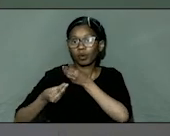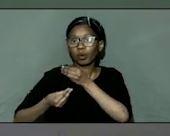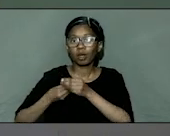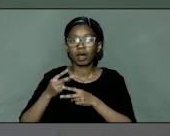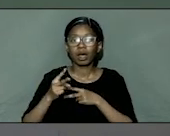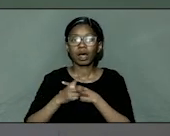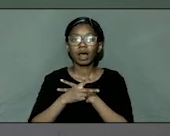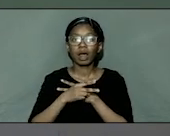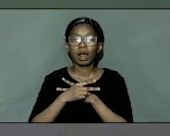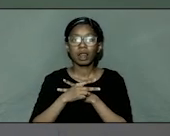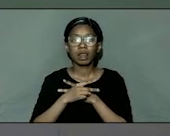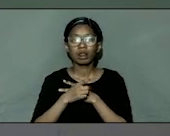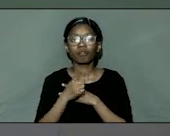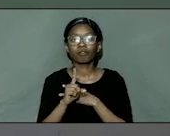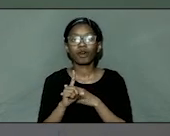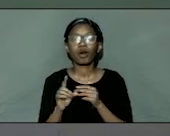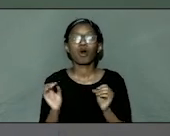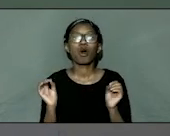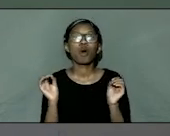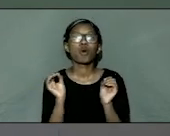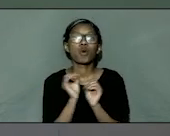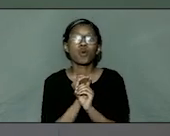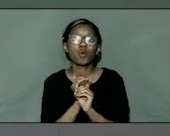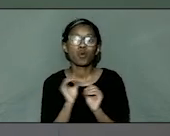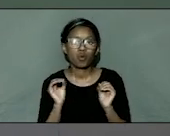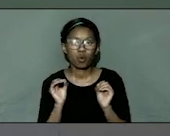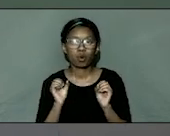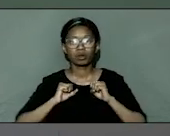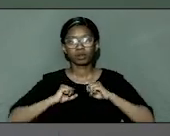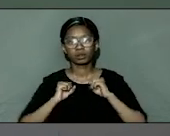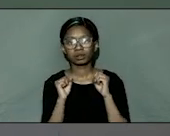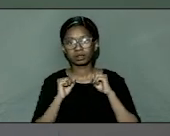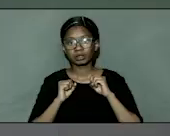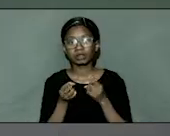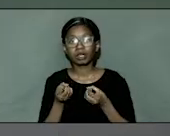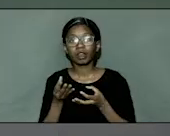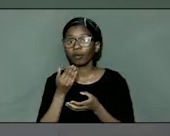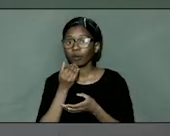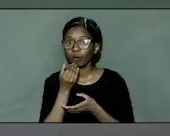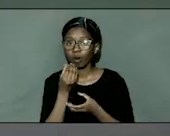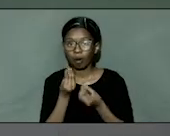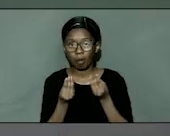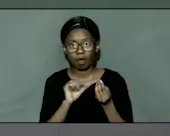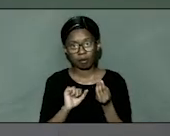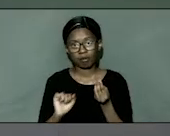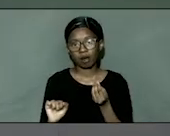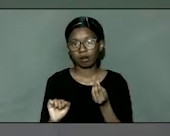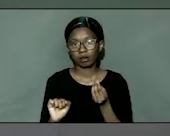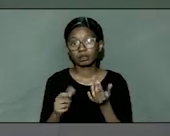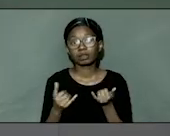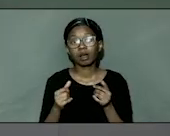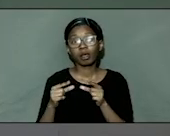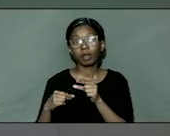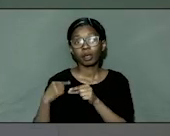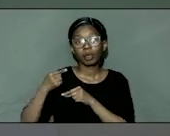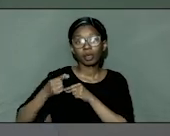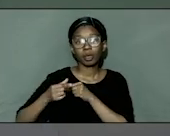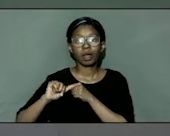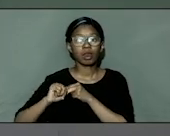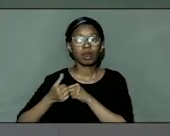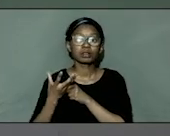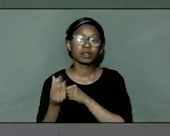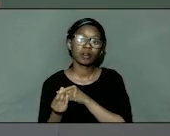of no winds to their offsprings. And then the next generation will have a